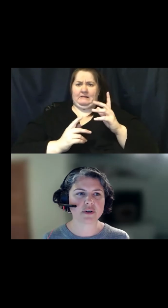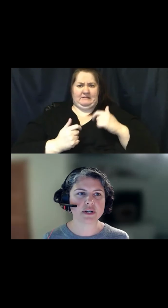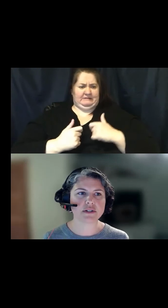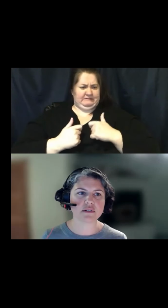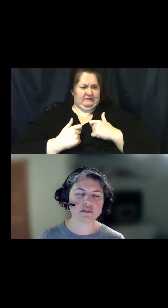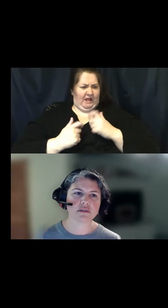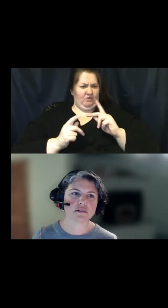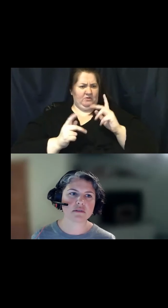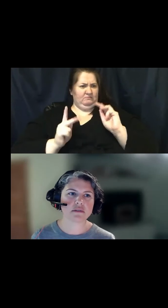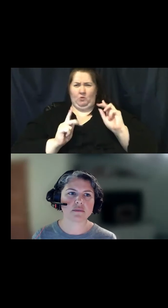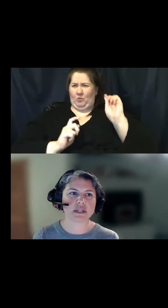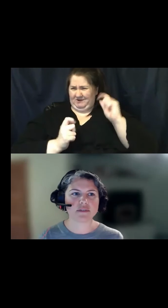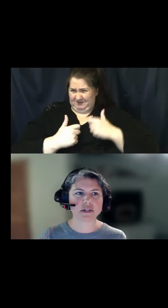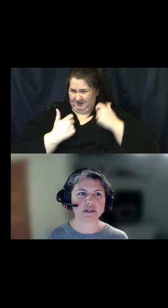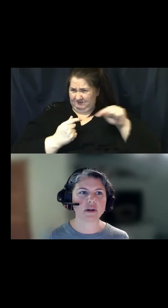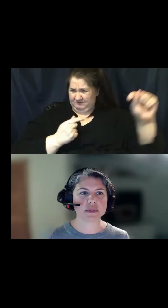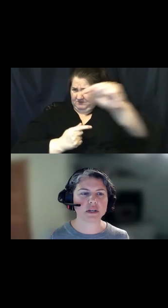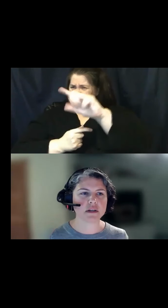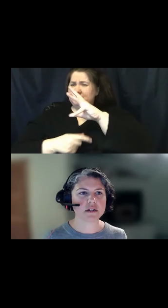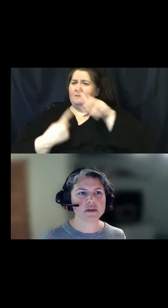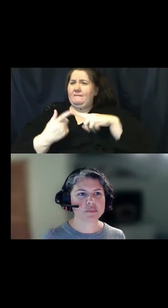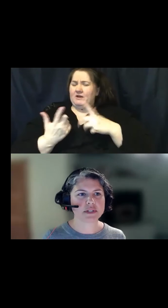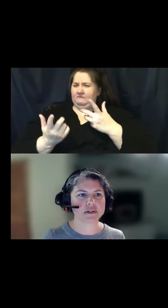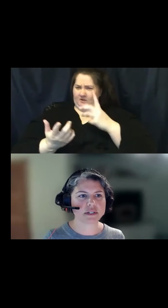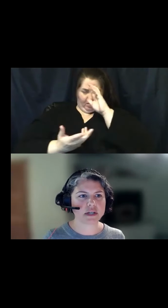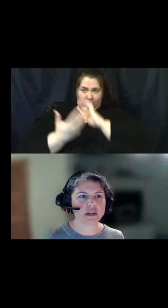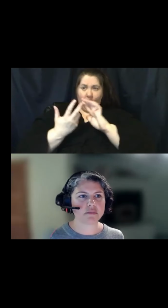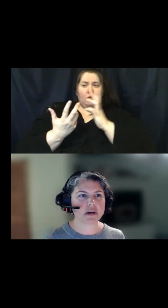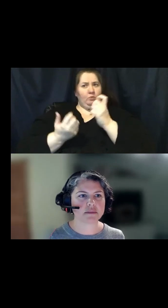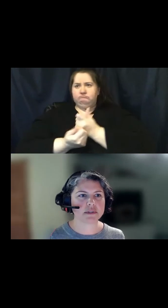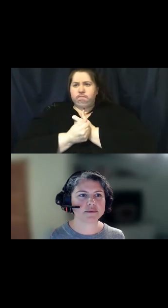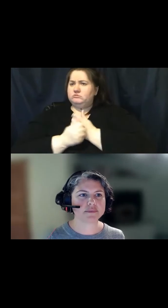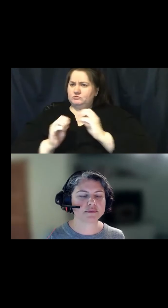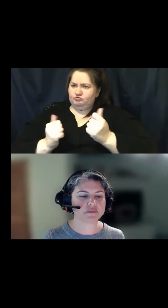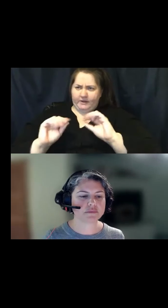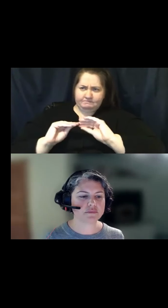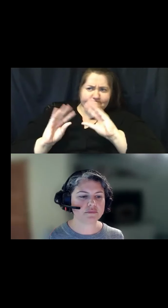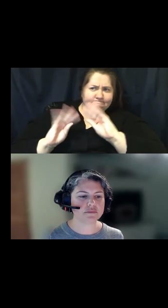you referring to? We'd love to clear up any misunderstanding if possible.